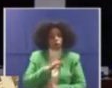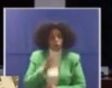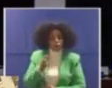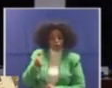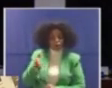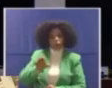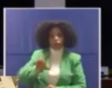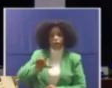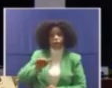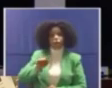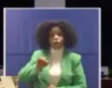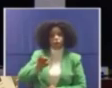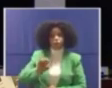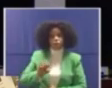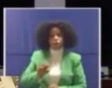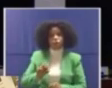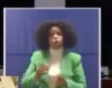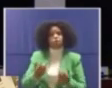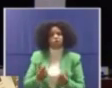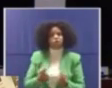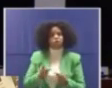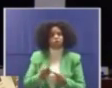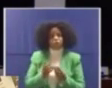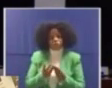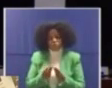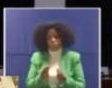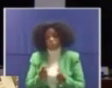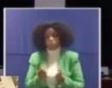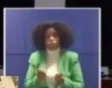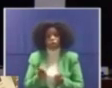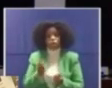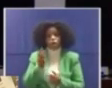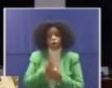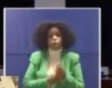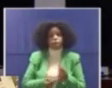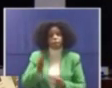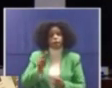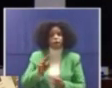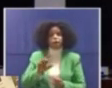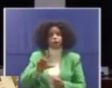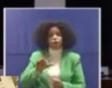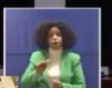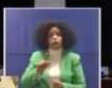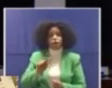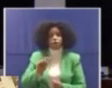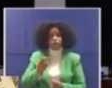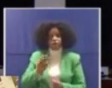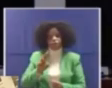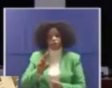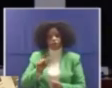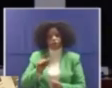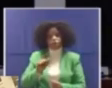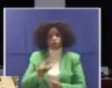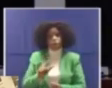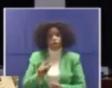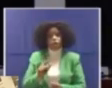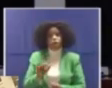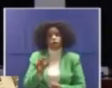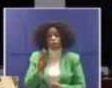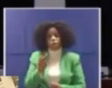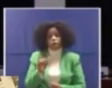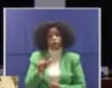relations between the two countries. The Special Envoy, on the other hand, is tasked